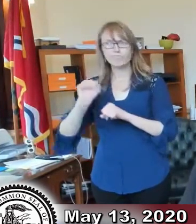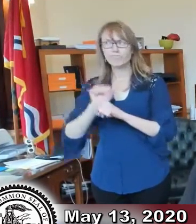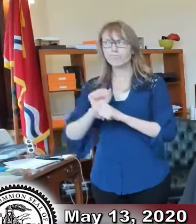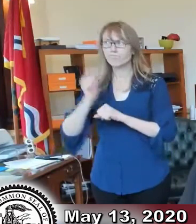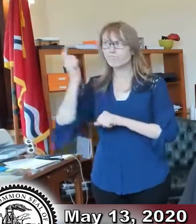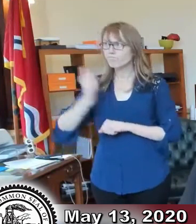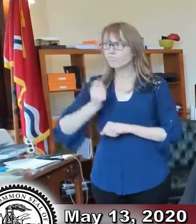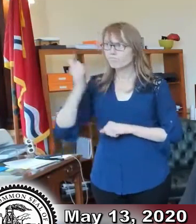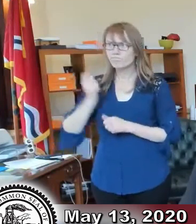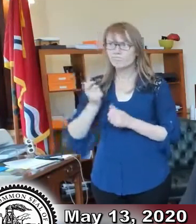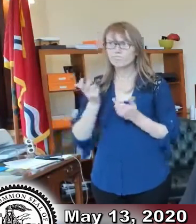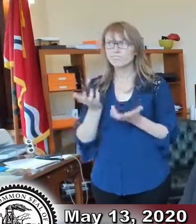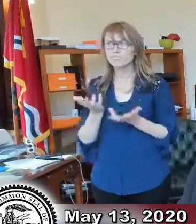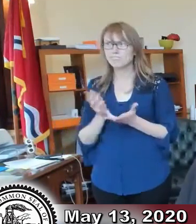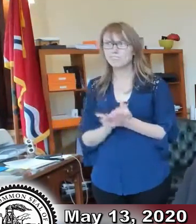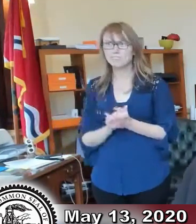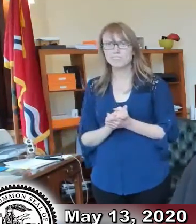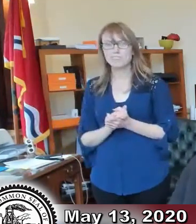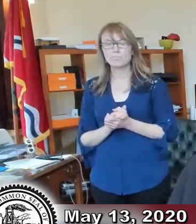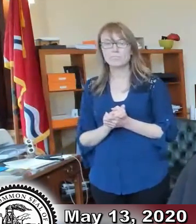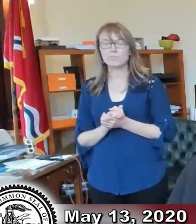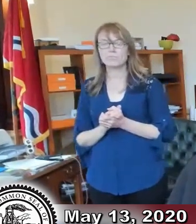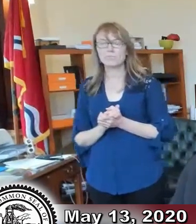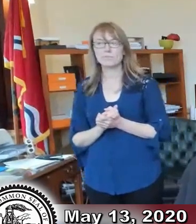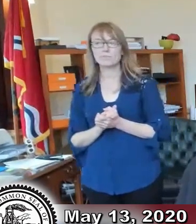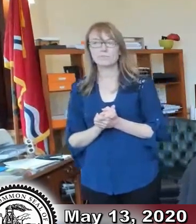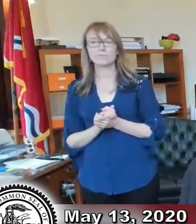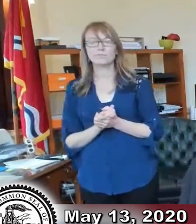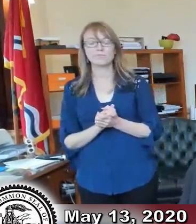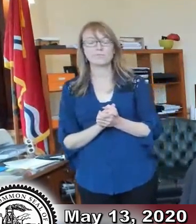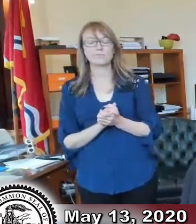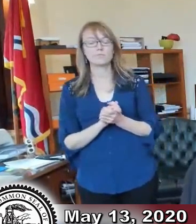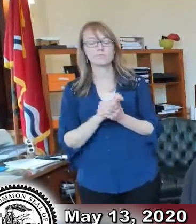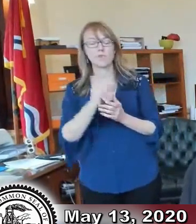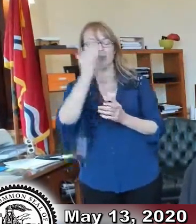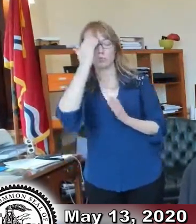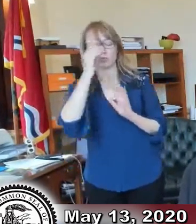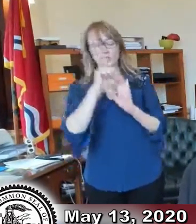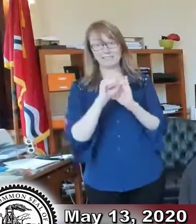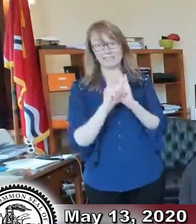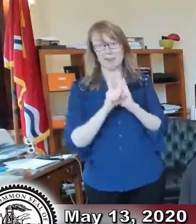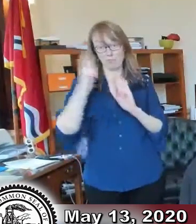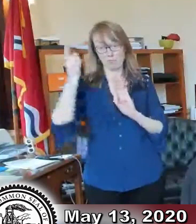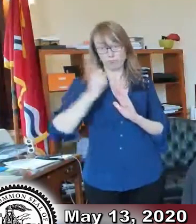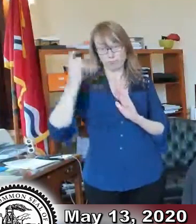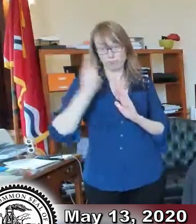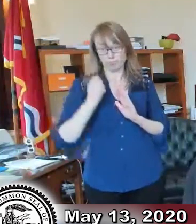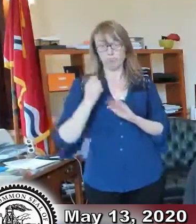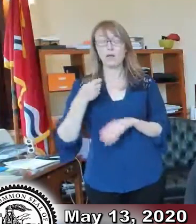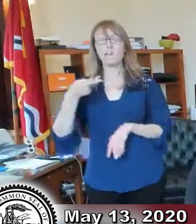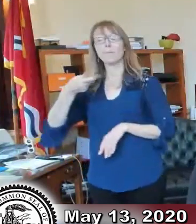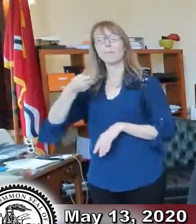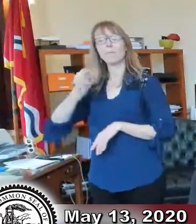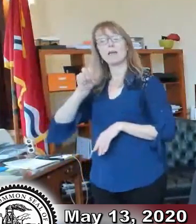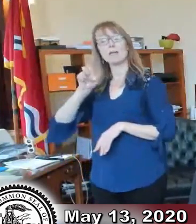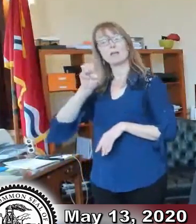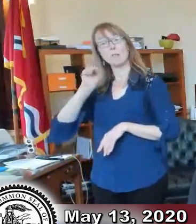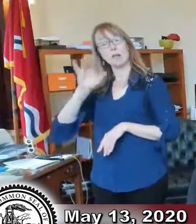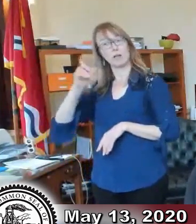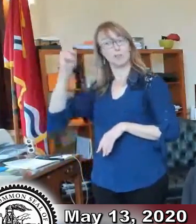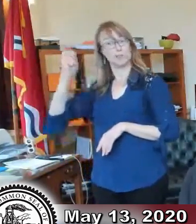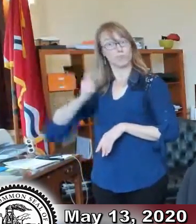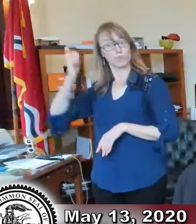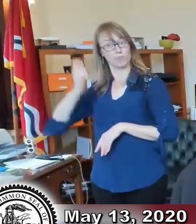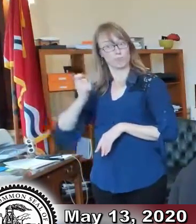unemployment, the state's unemployment, along with the pandemic unemployment, the $600,